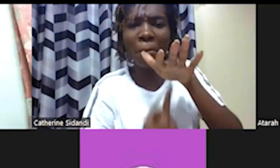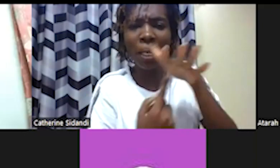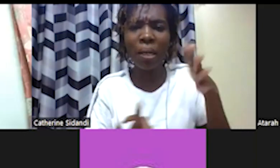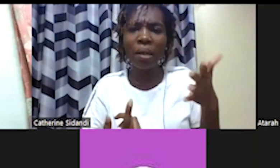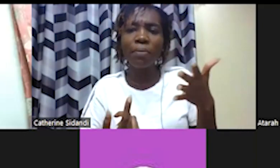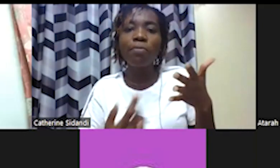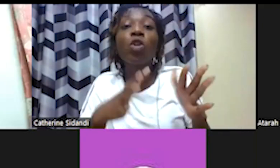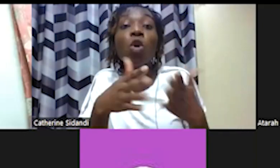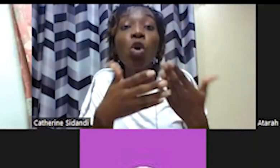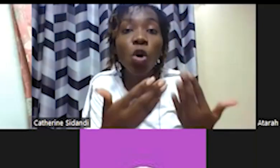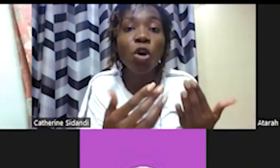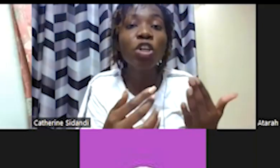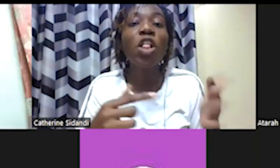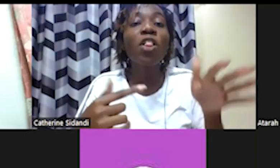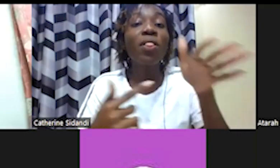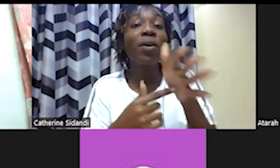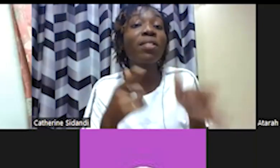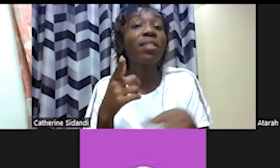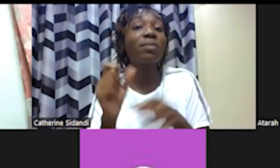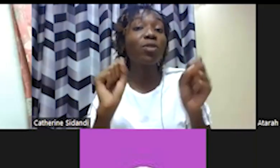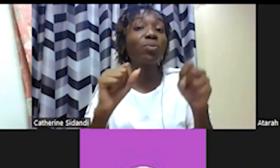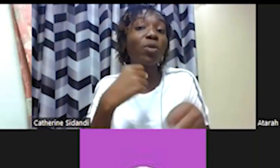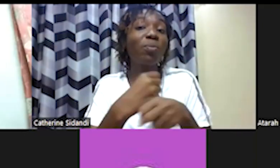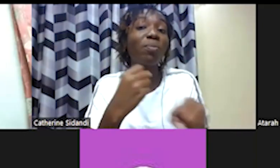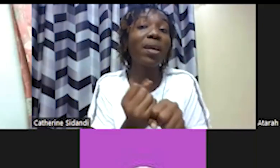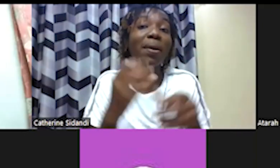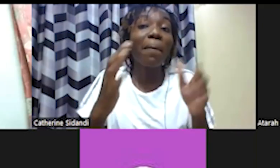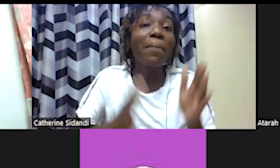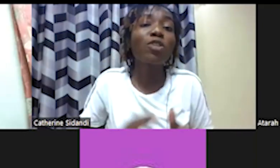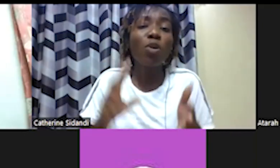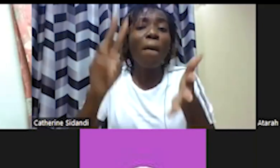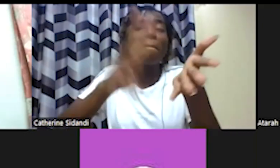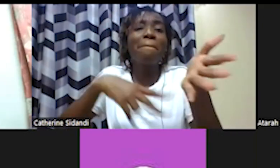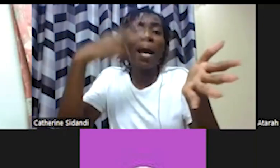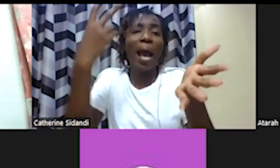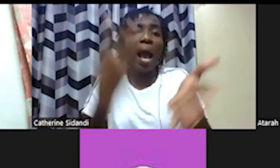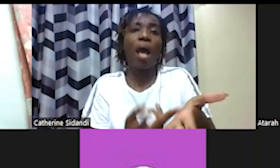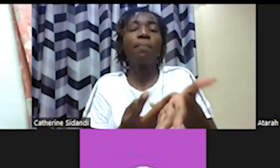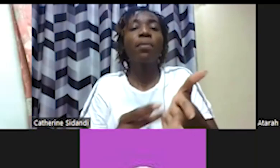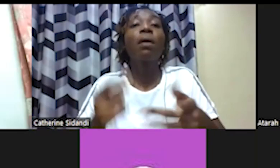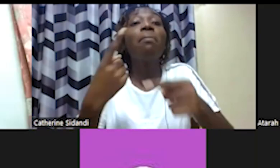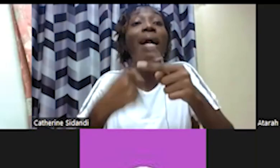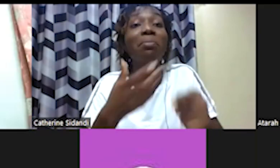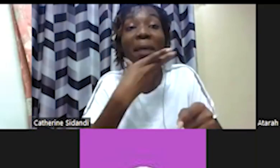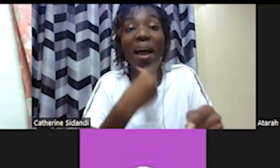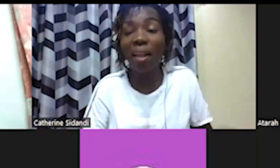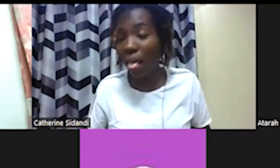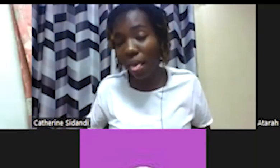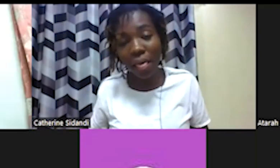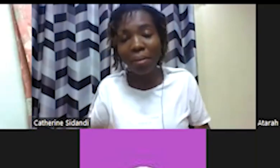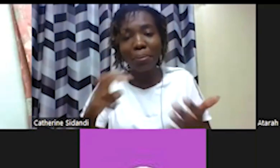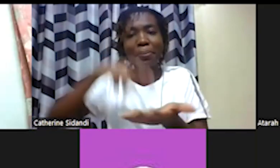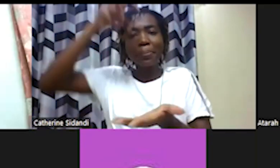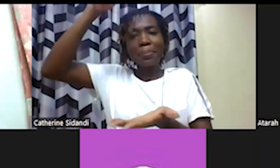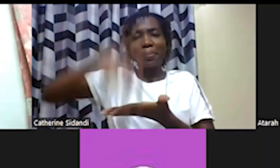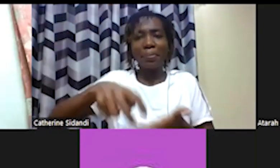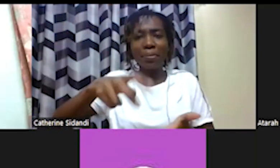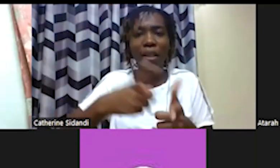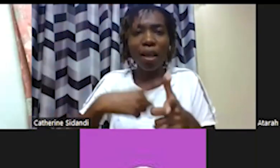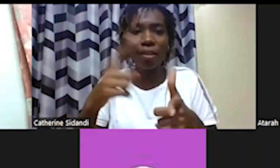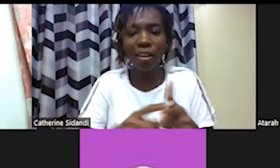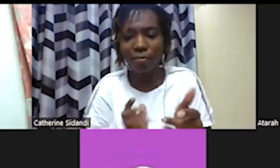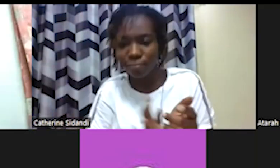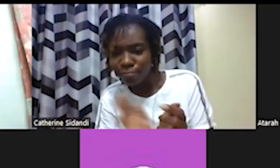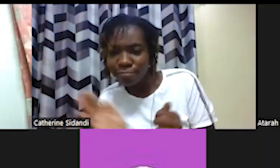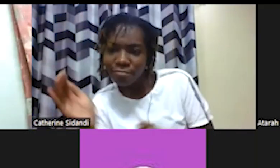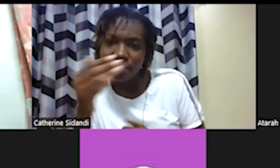thorn will make somebody knock down and fall down. While a man can jump over it or negotiate a corner and